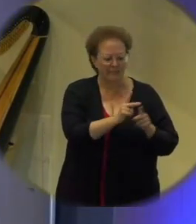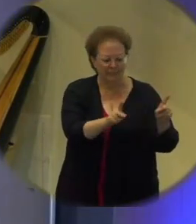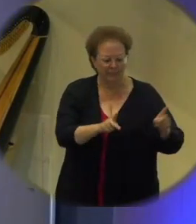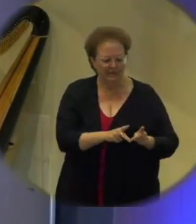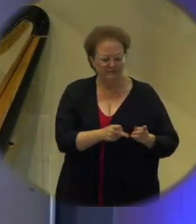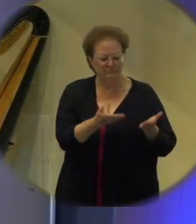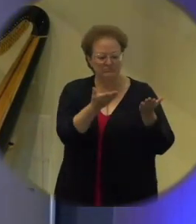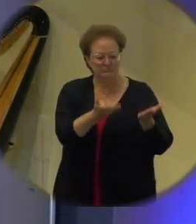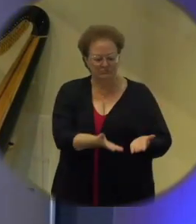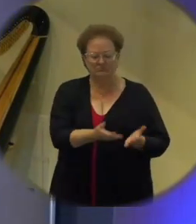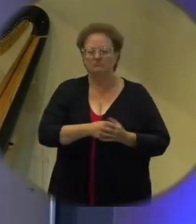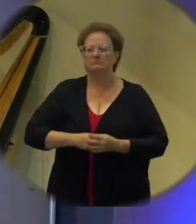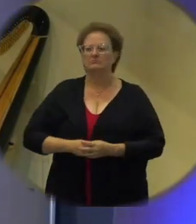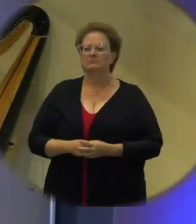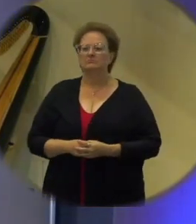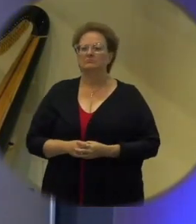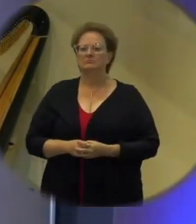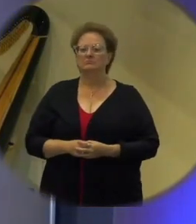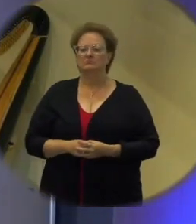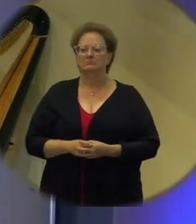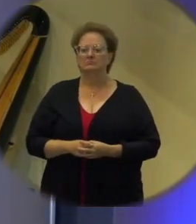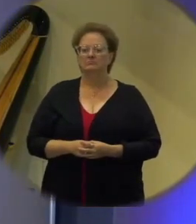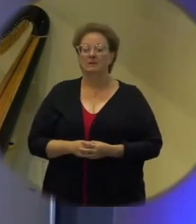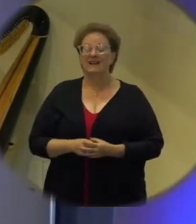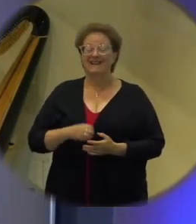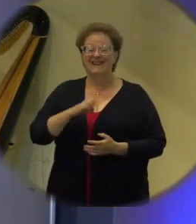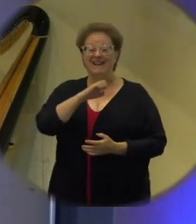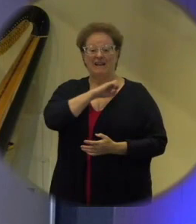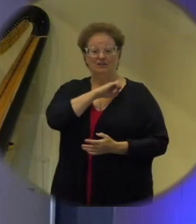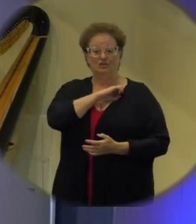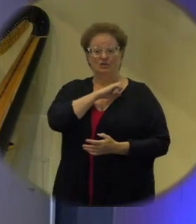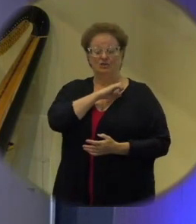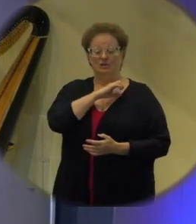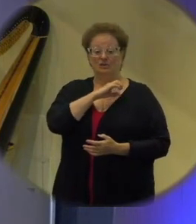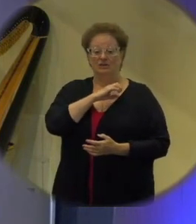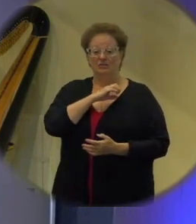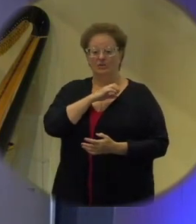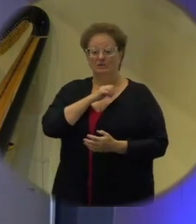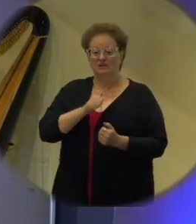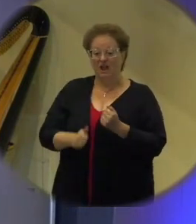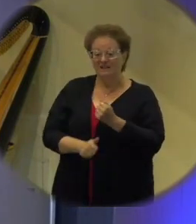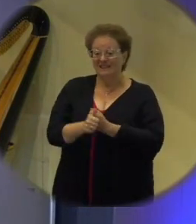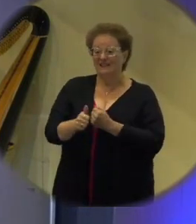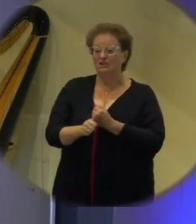our text. She and her people were a threat to the kingdom,